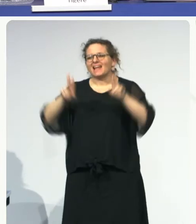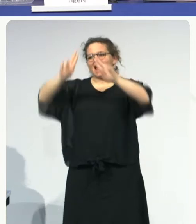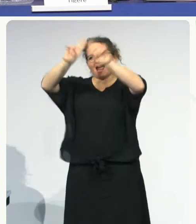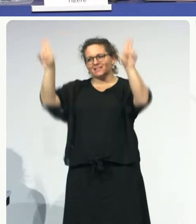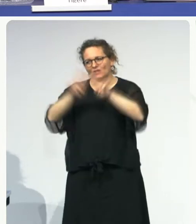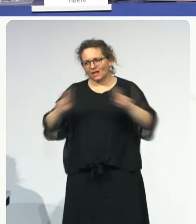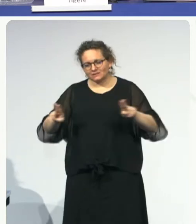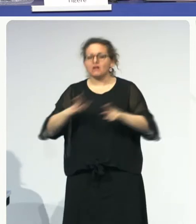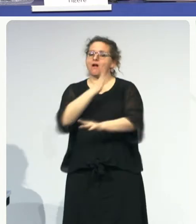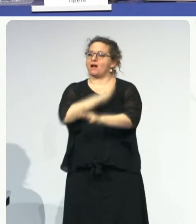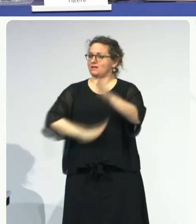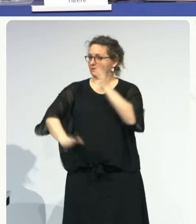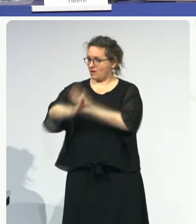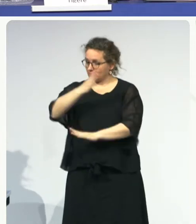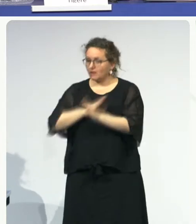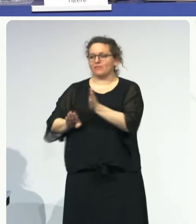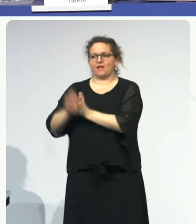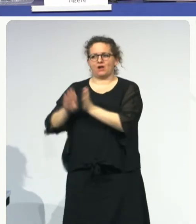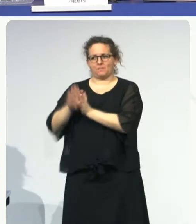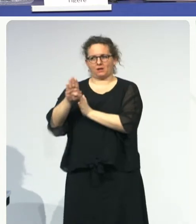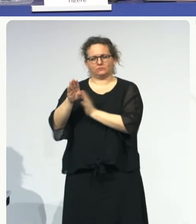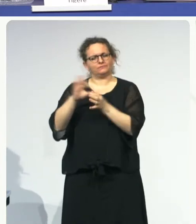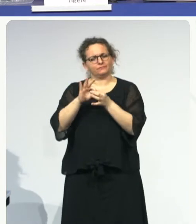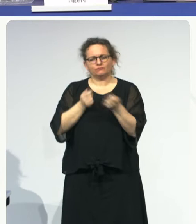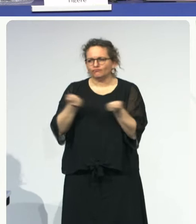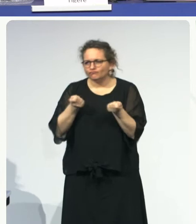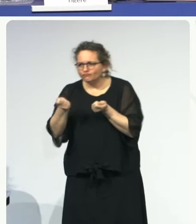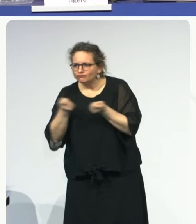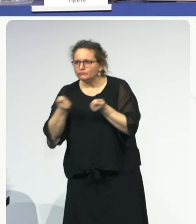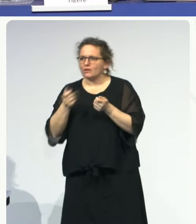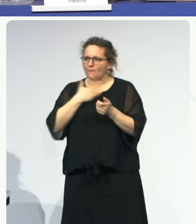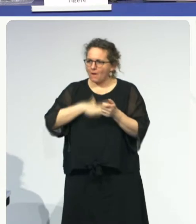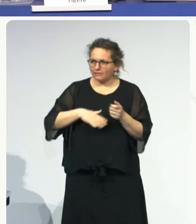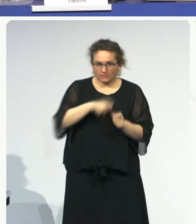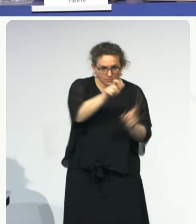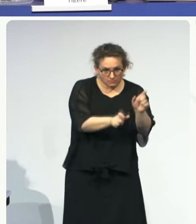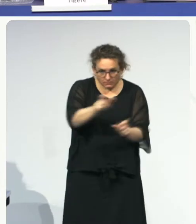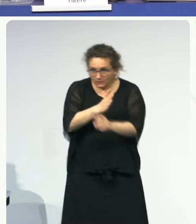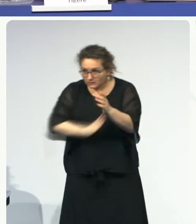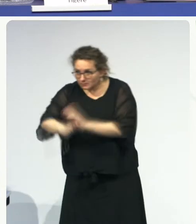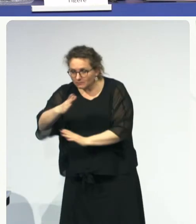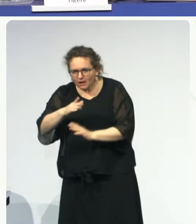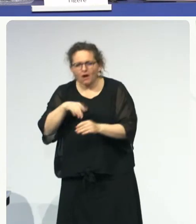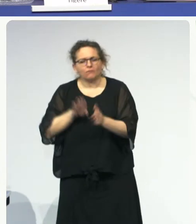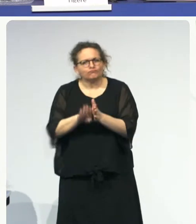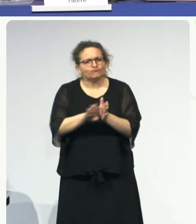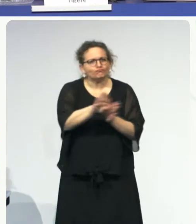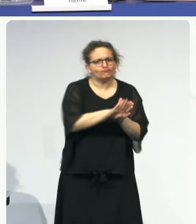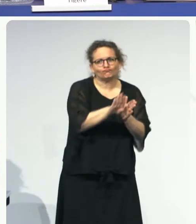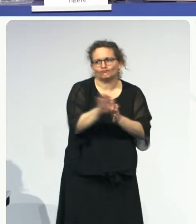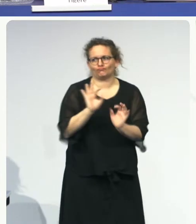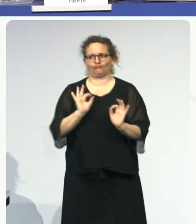organization that focuses on improving the quality of life of people with disabilities in the poorest countries.